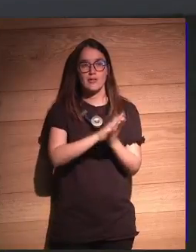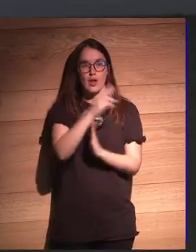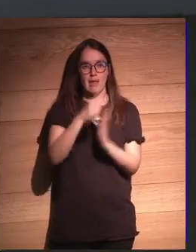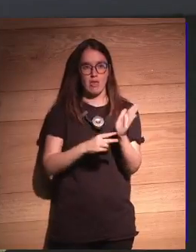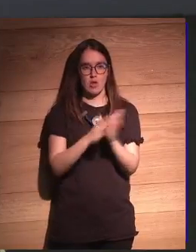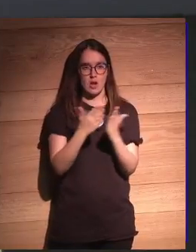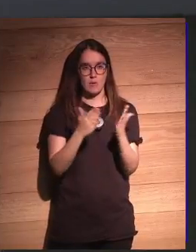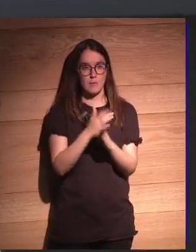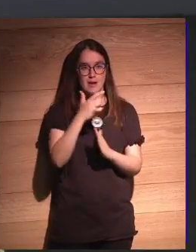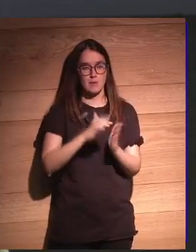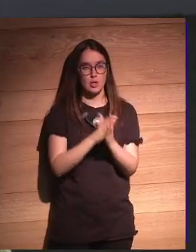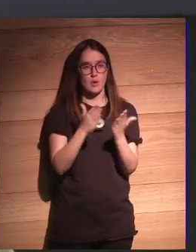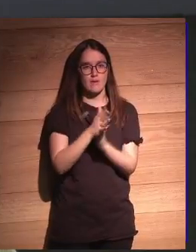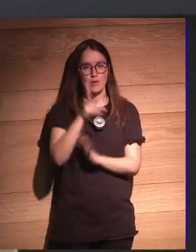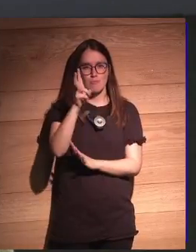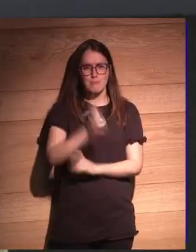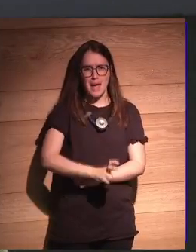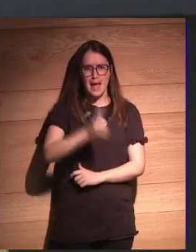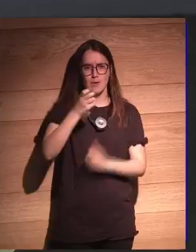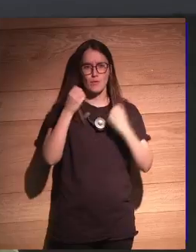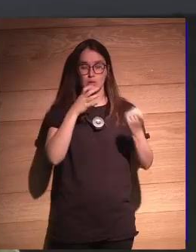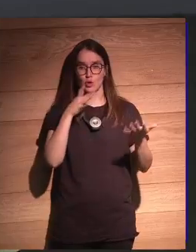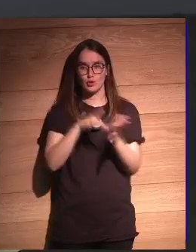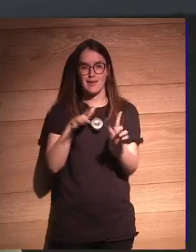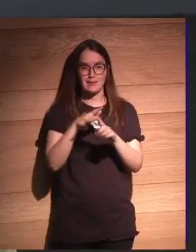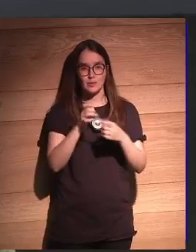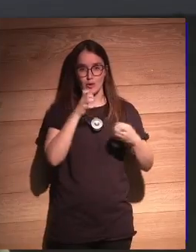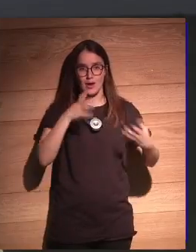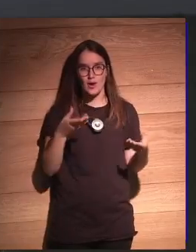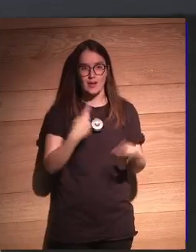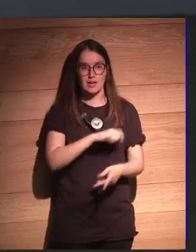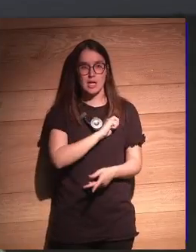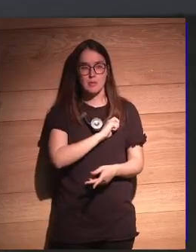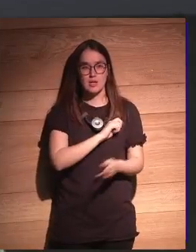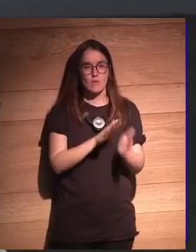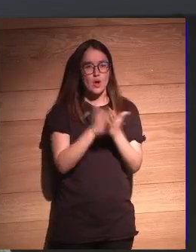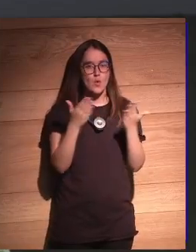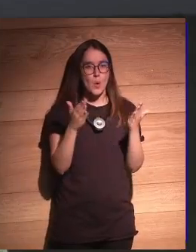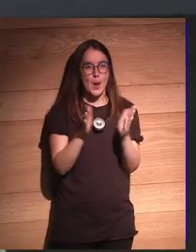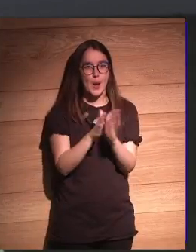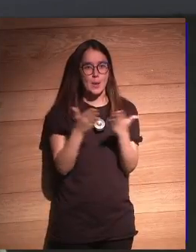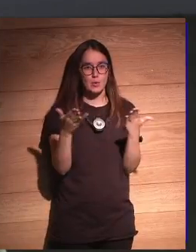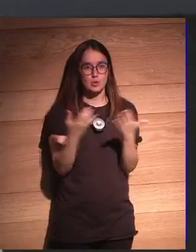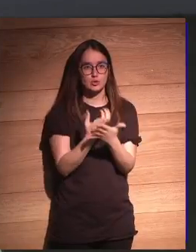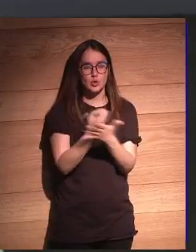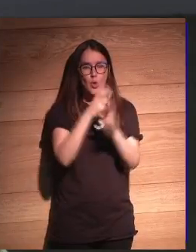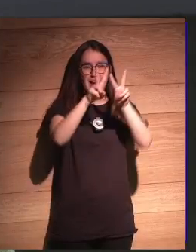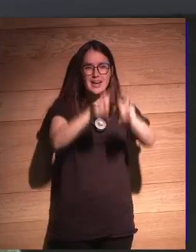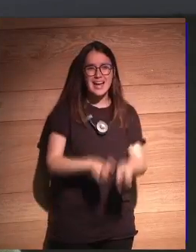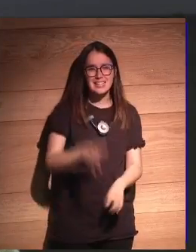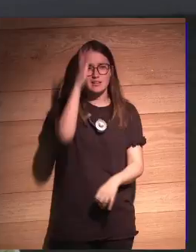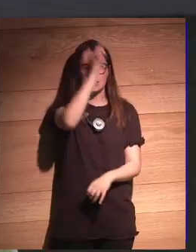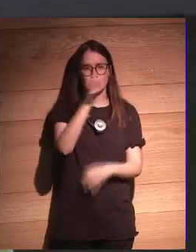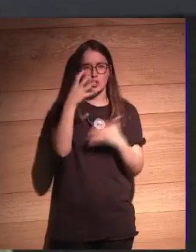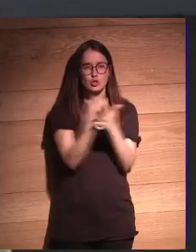I would like to tell you what I felt when I read the book. It was quite a useful book, because with everything that is going on right now here in Spain, is that with